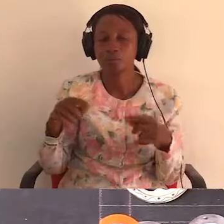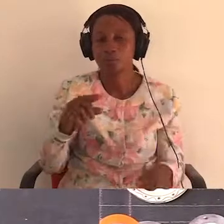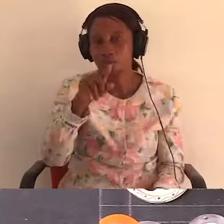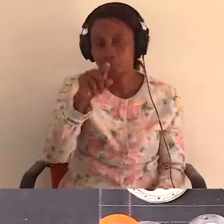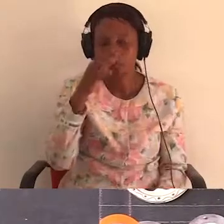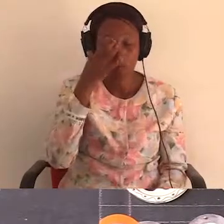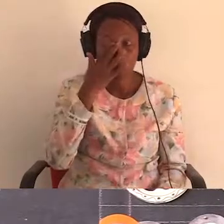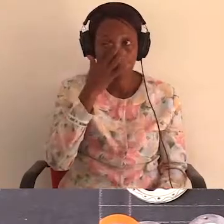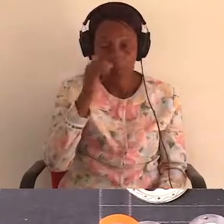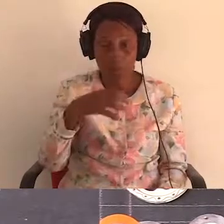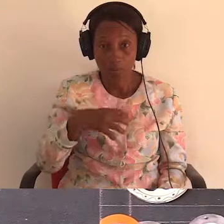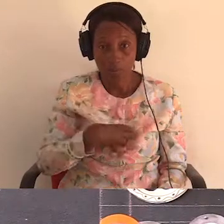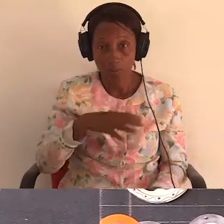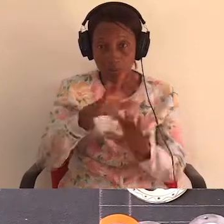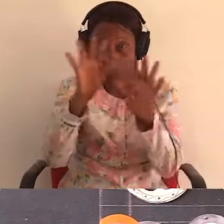to listen.